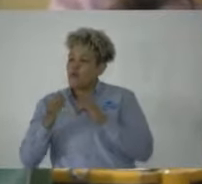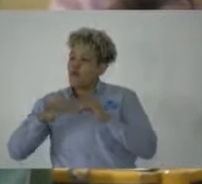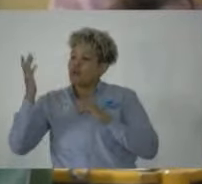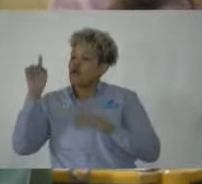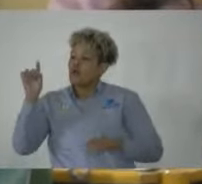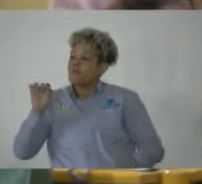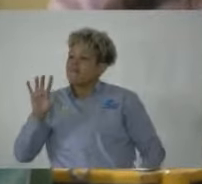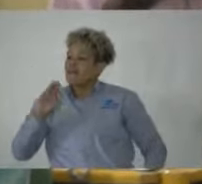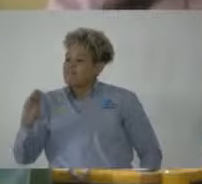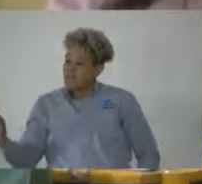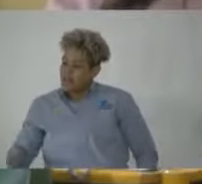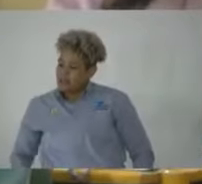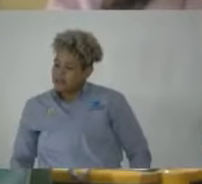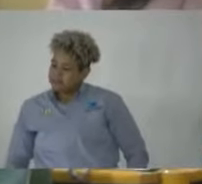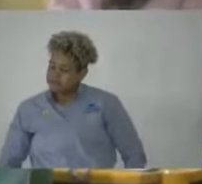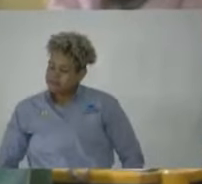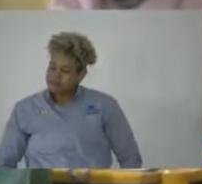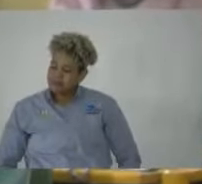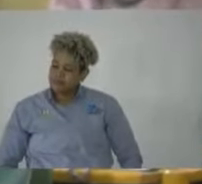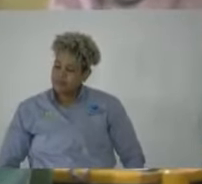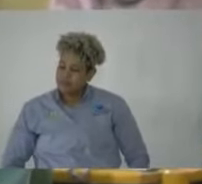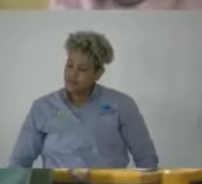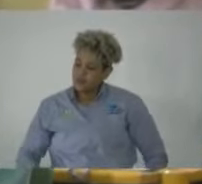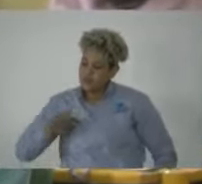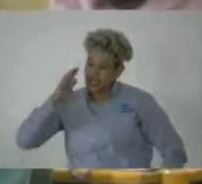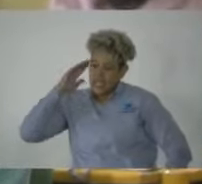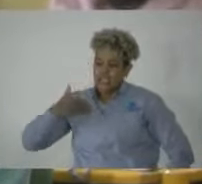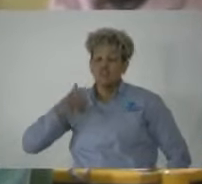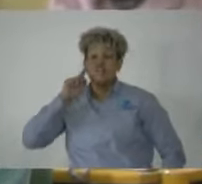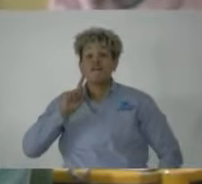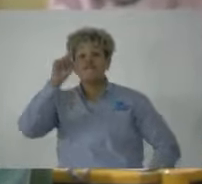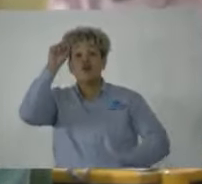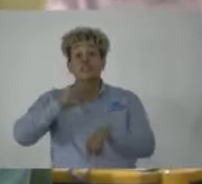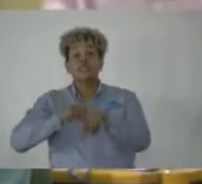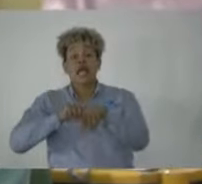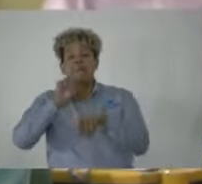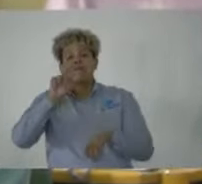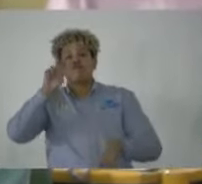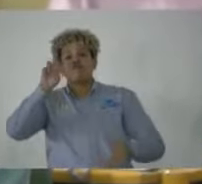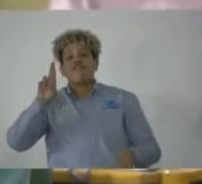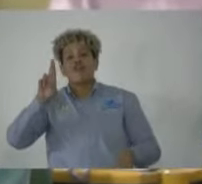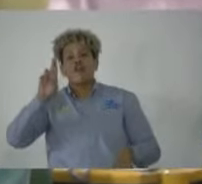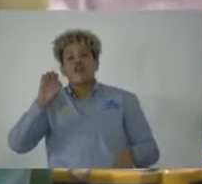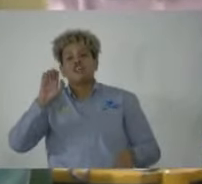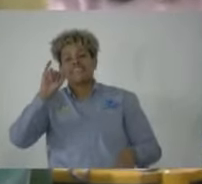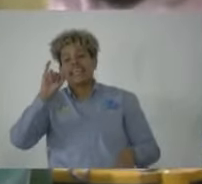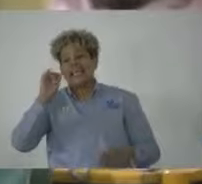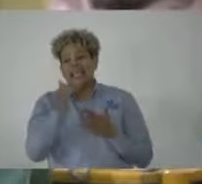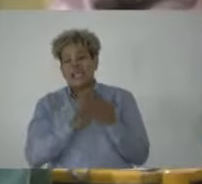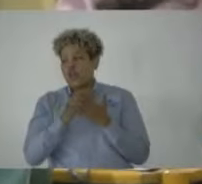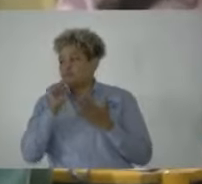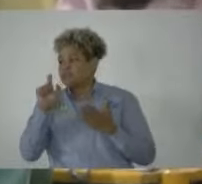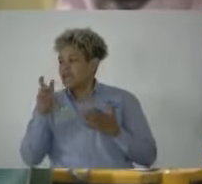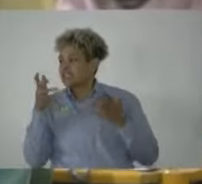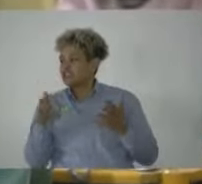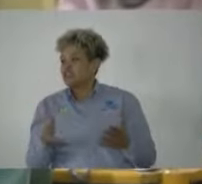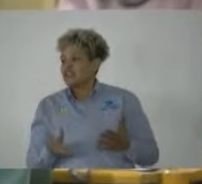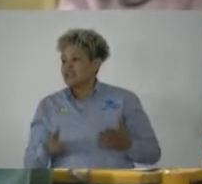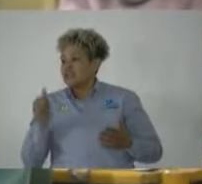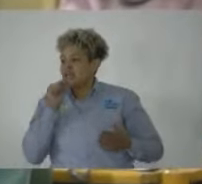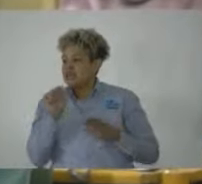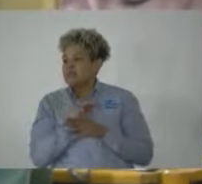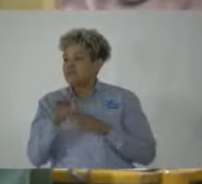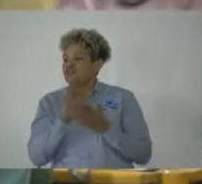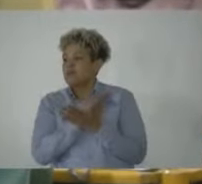$1.5 million. We also introduced for the very first time a reverse income tax credit. Madam Speaker, the ministry